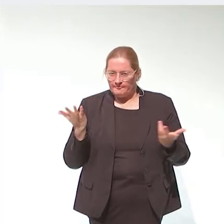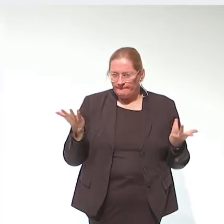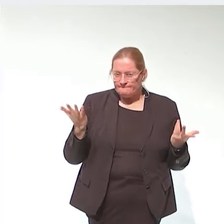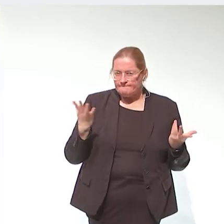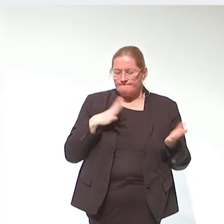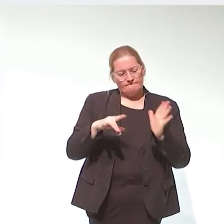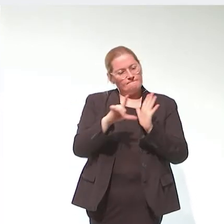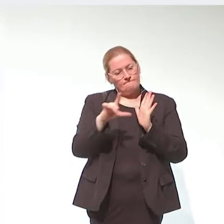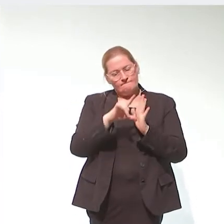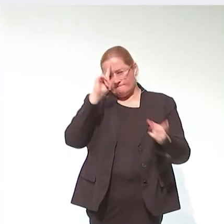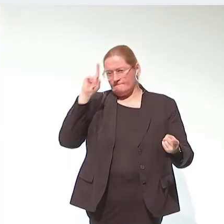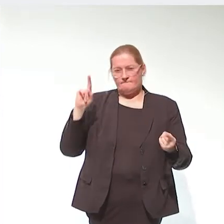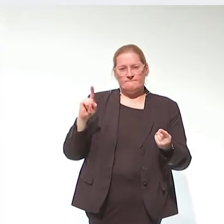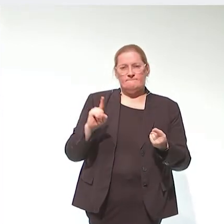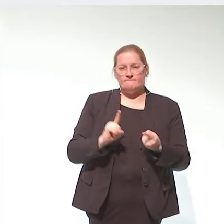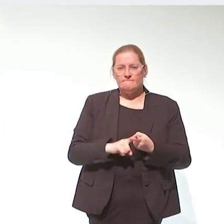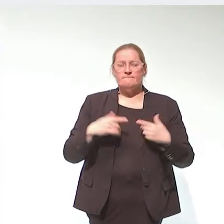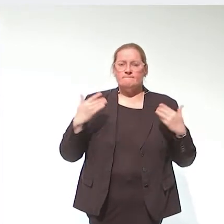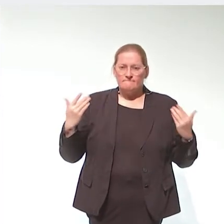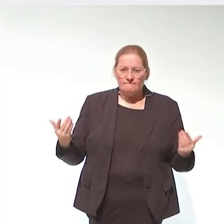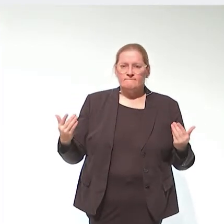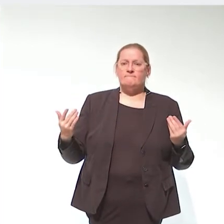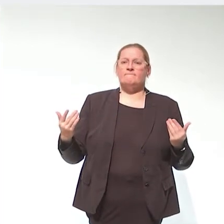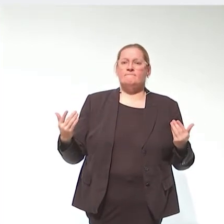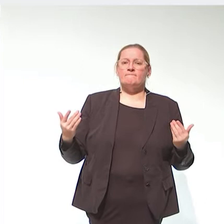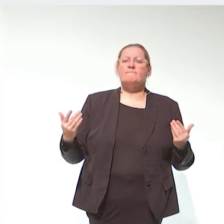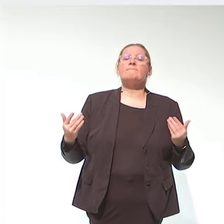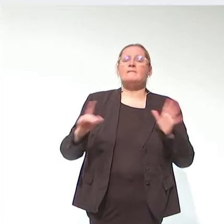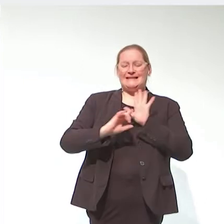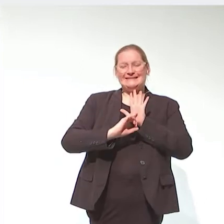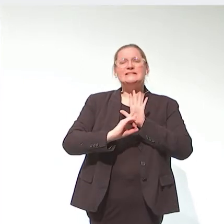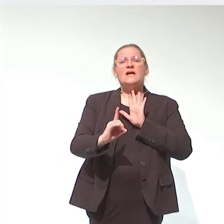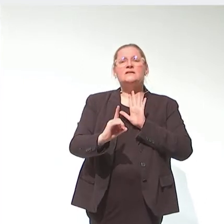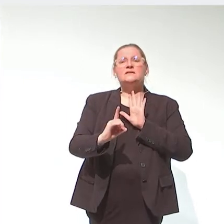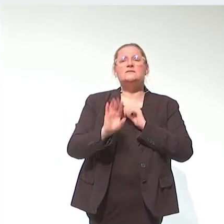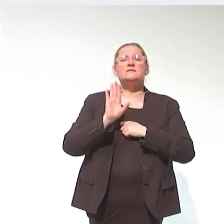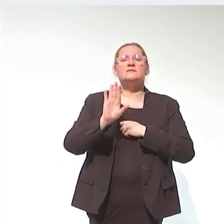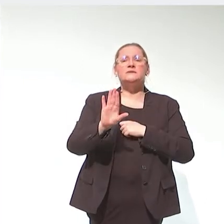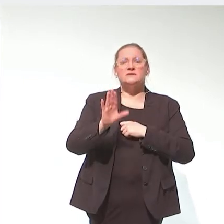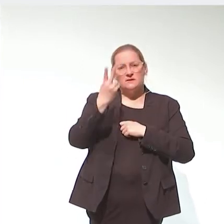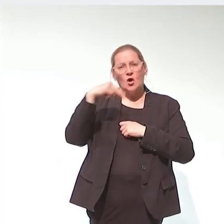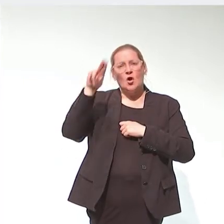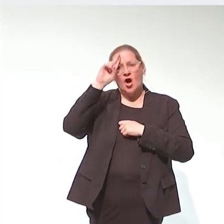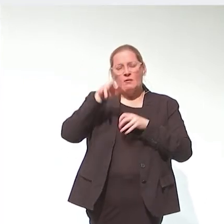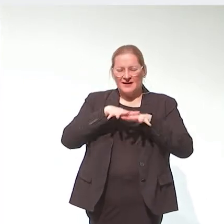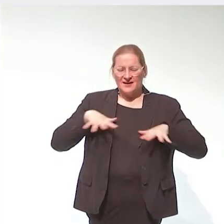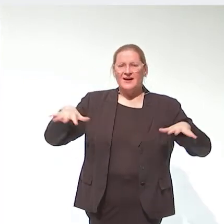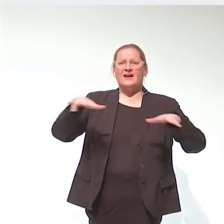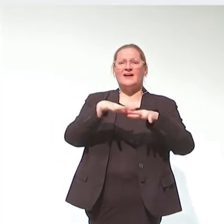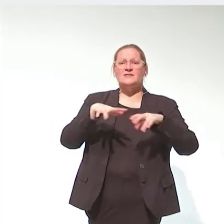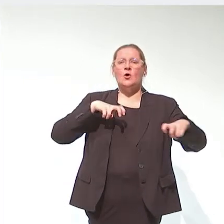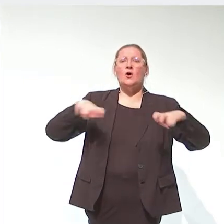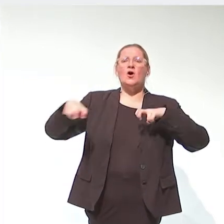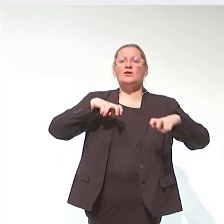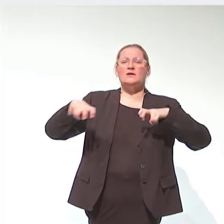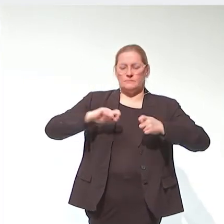And within these guidelines, we have included everything relevant to the so-called urban transport hubs to the persons